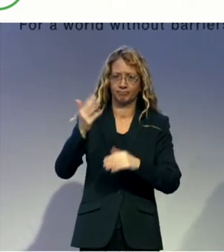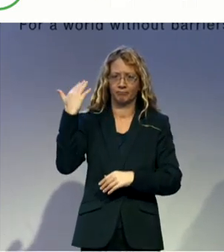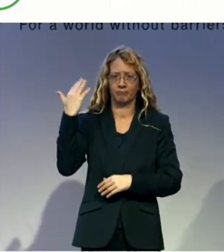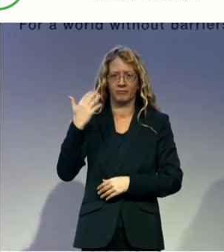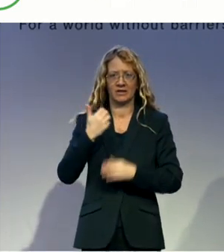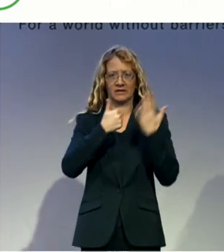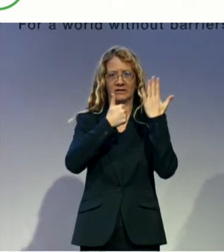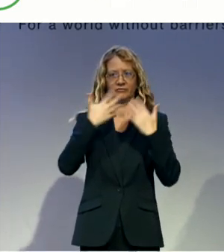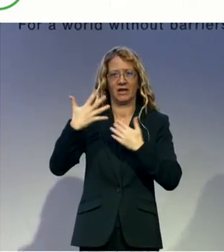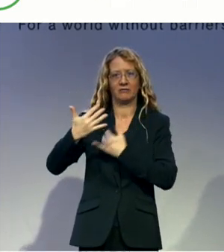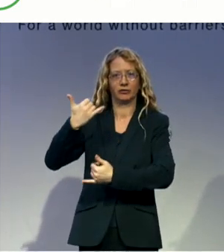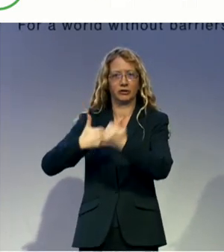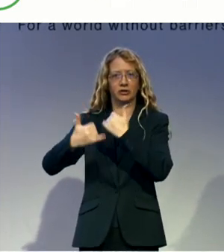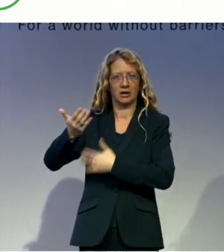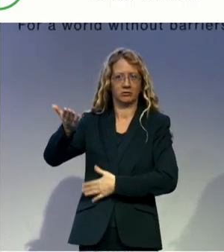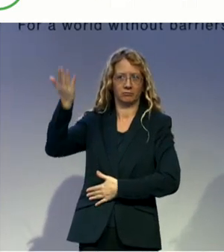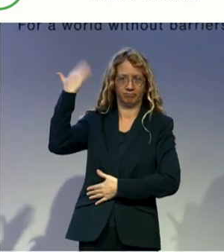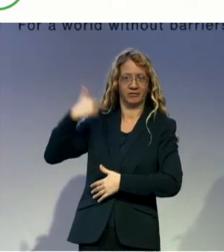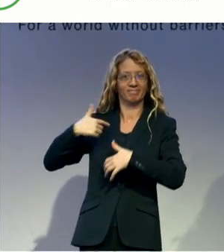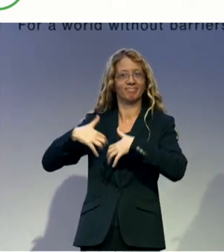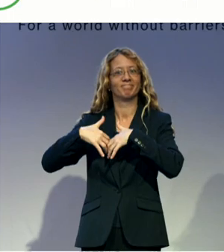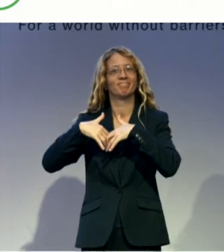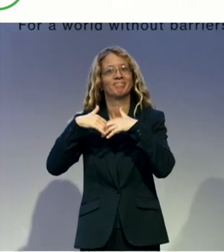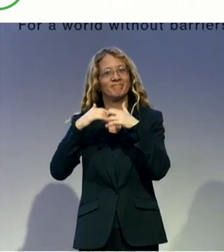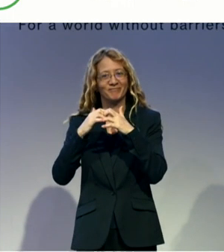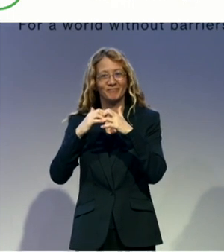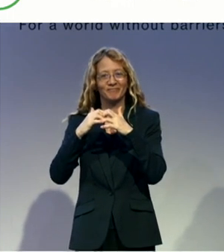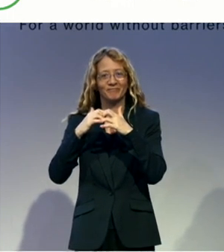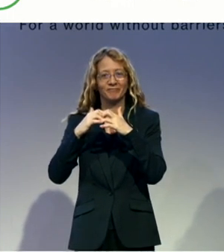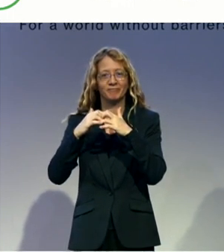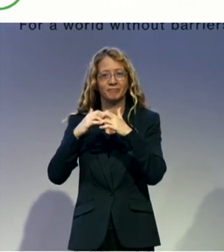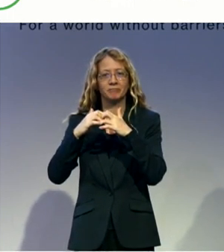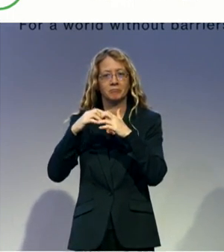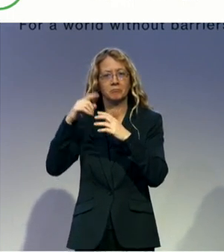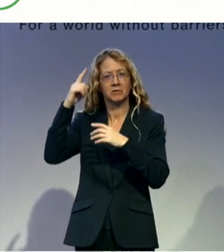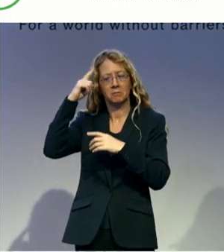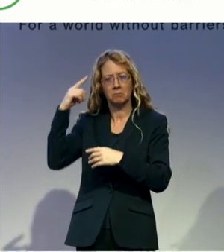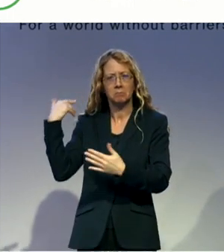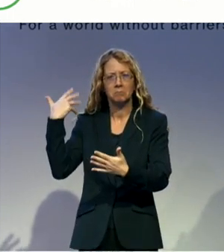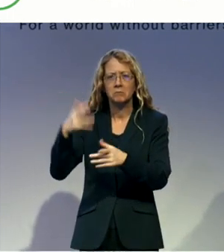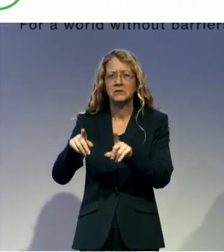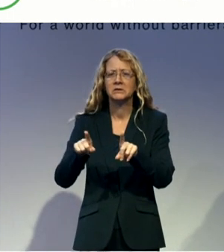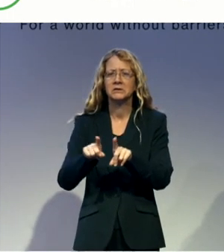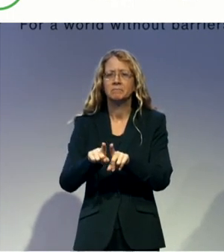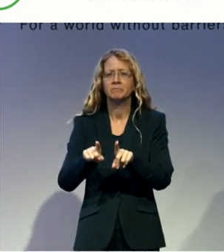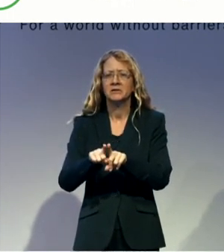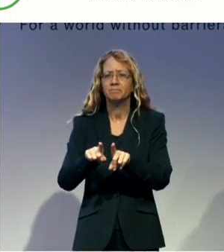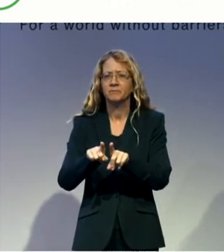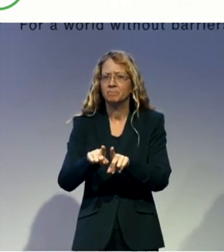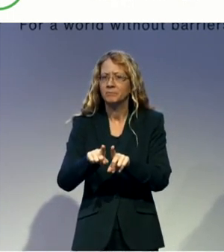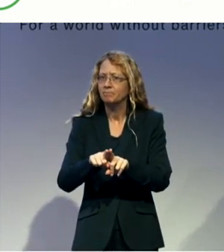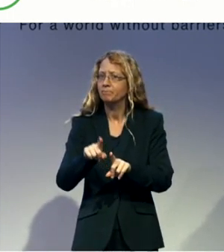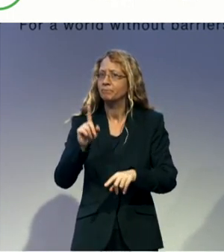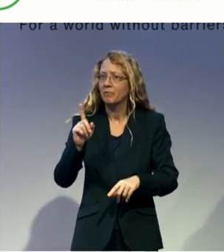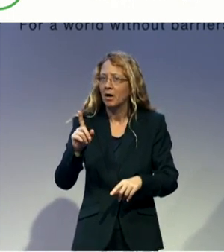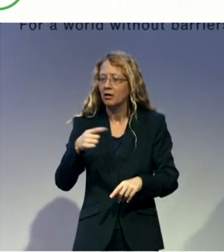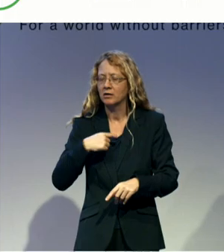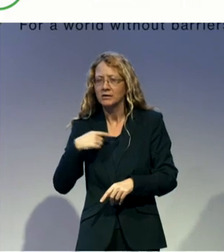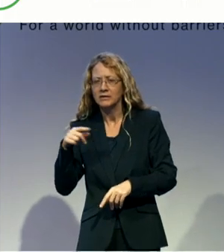as everyone else. We've come a long way since then, but there is still much to improve. As a